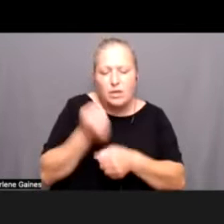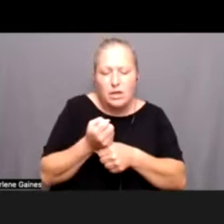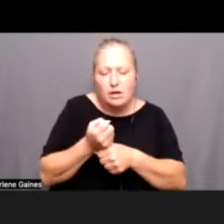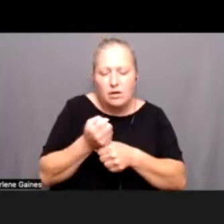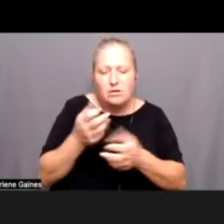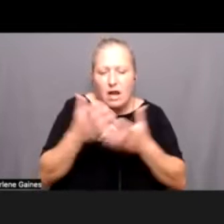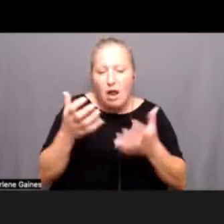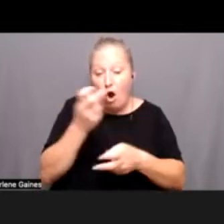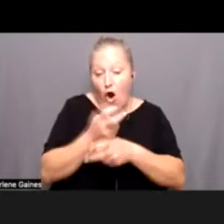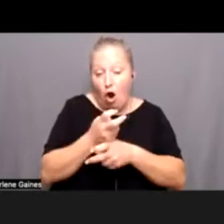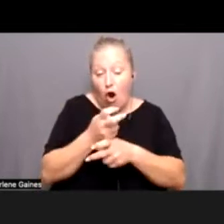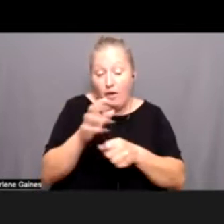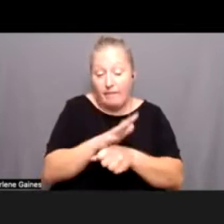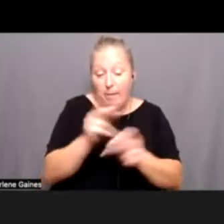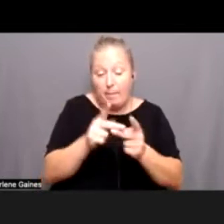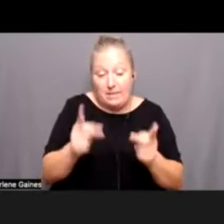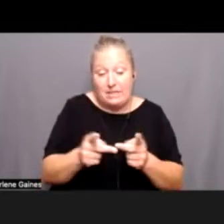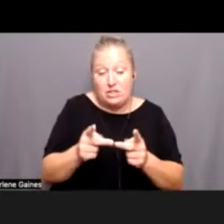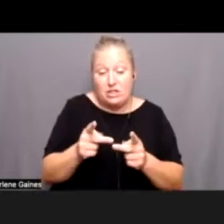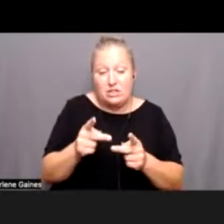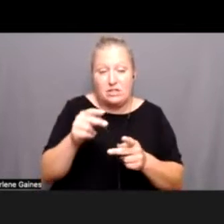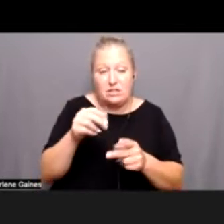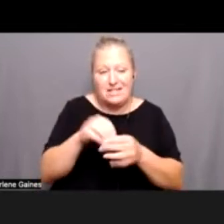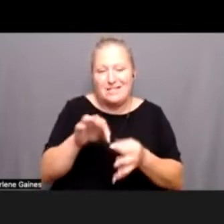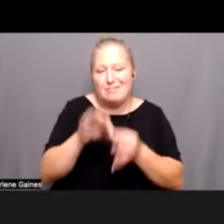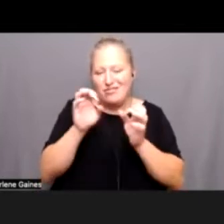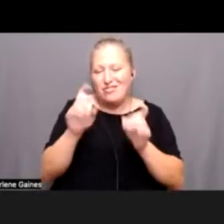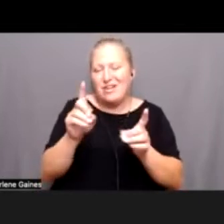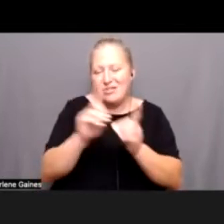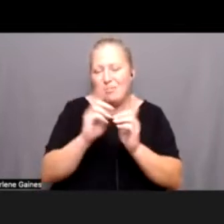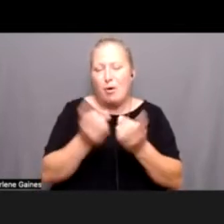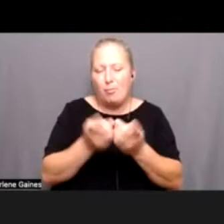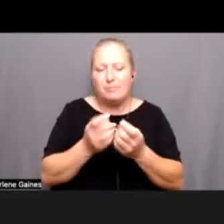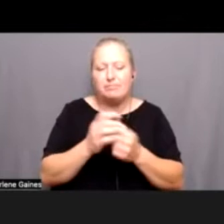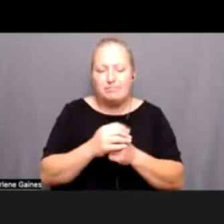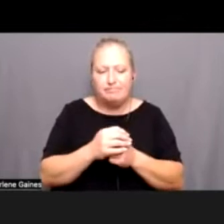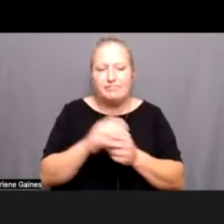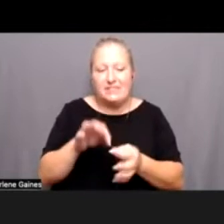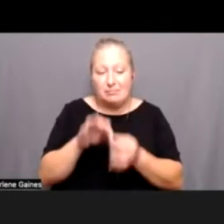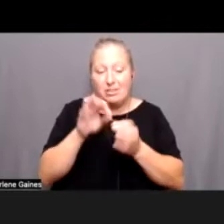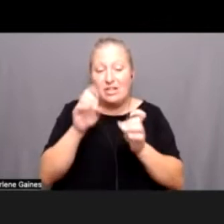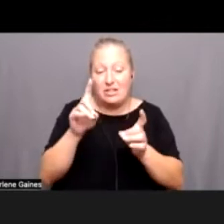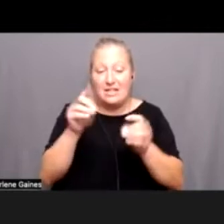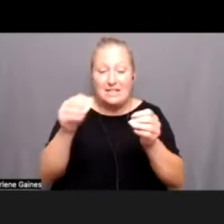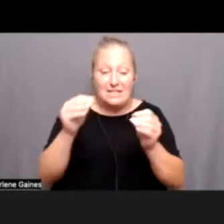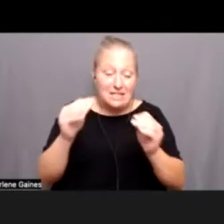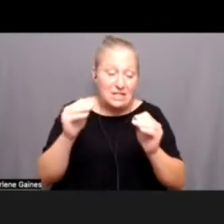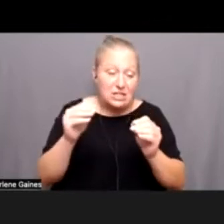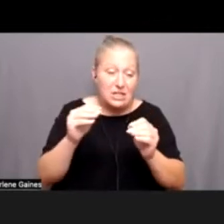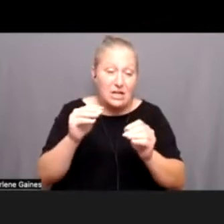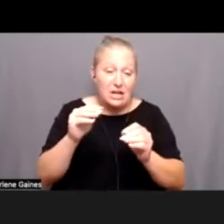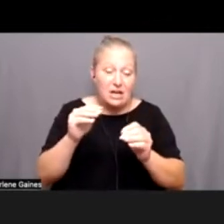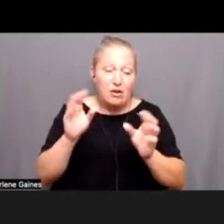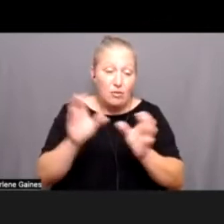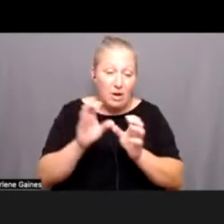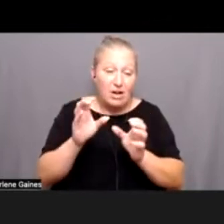lot of our hard to fill positions have been in the special education department. So special education teaching credentials, especially